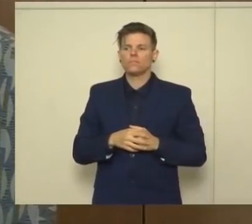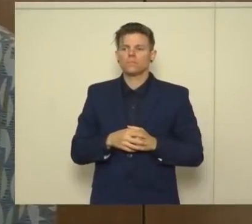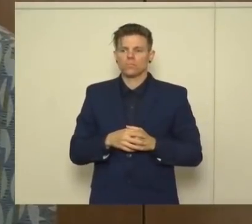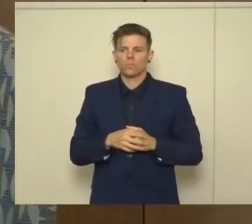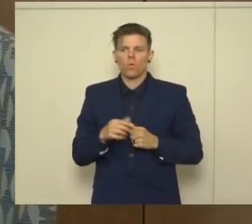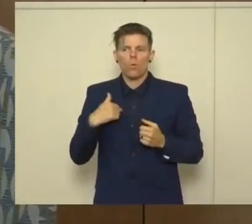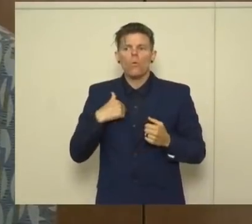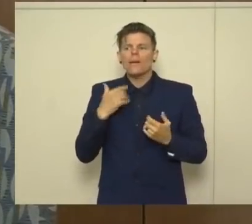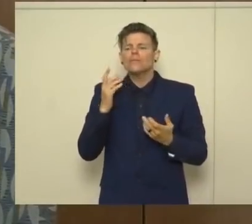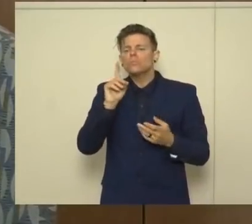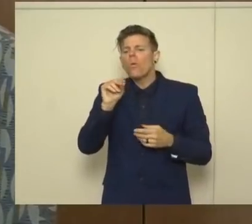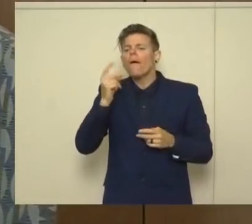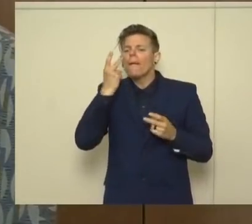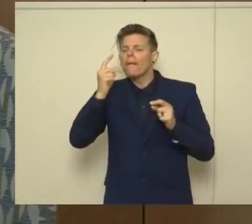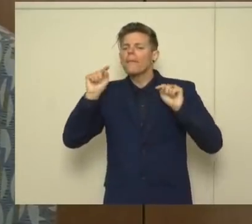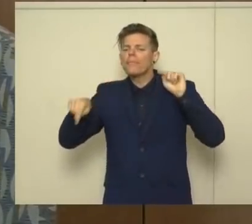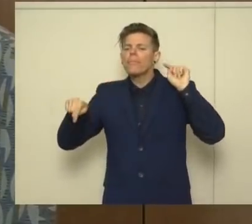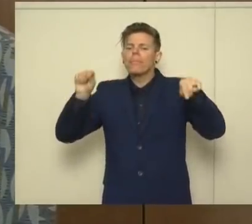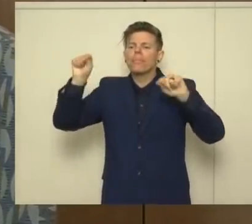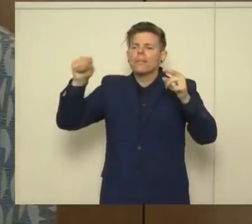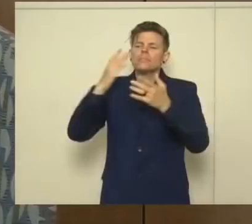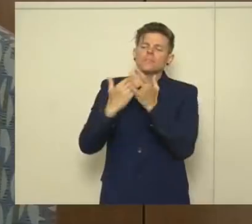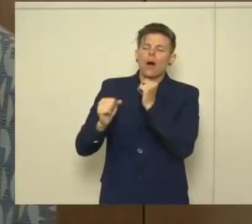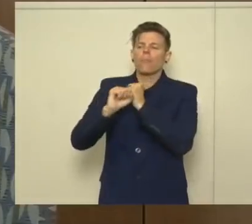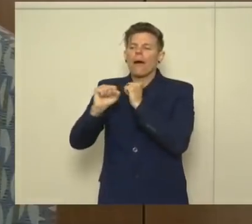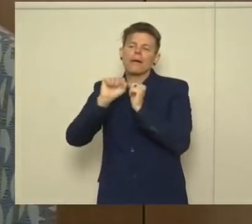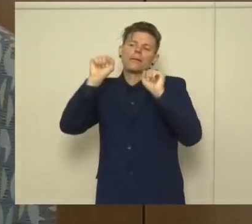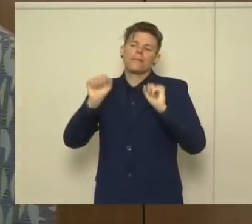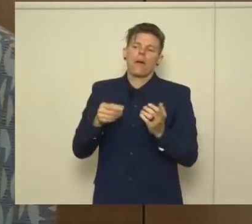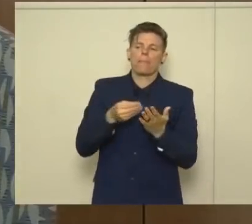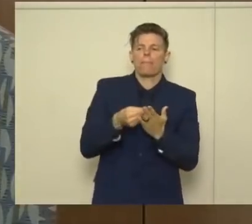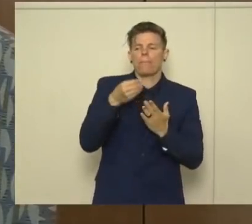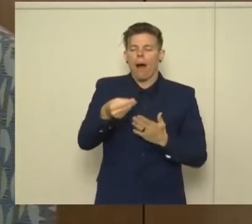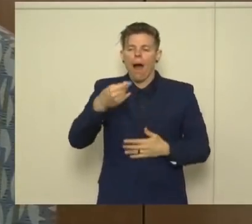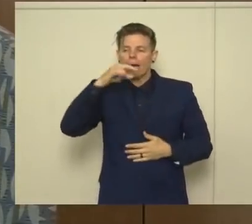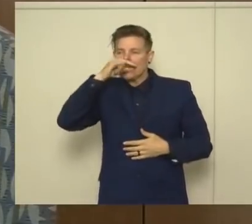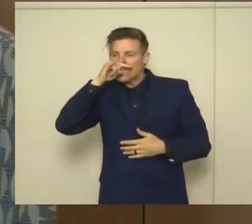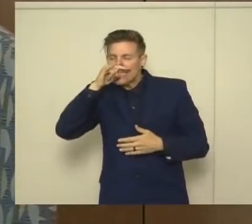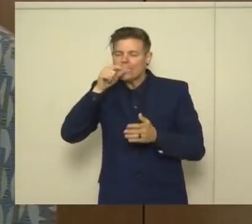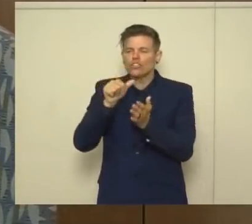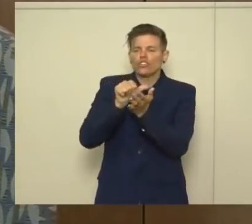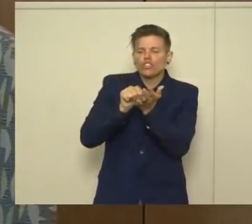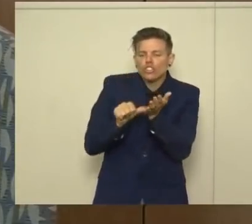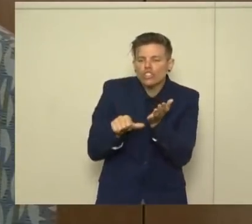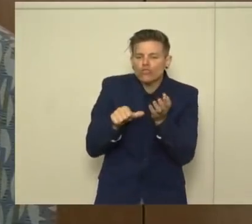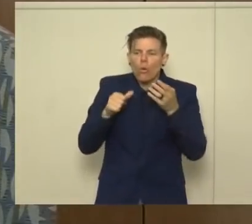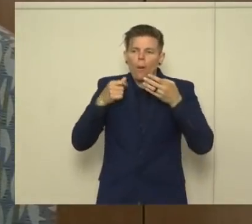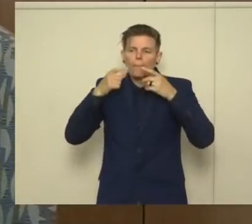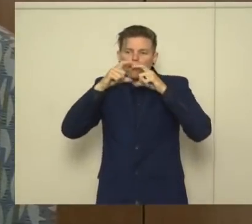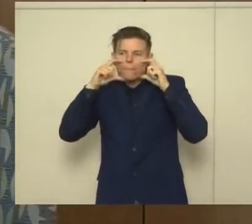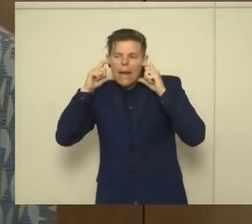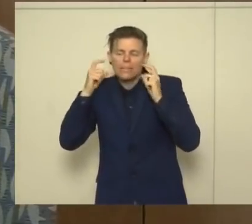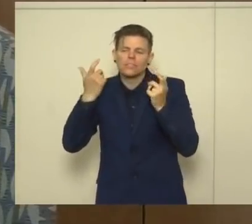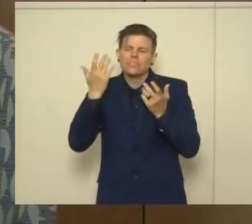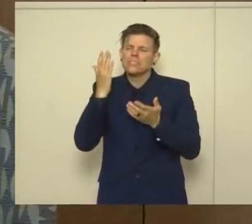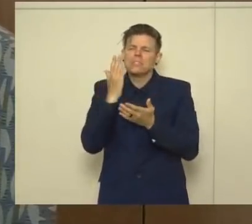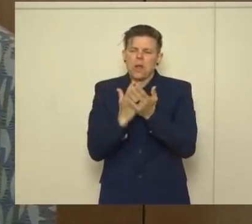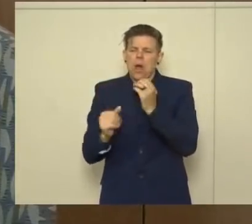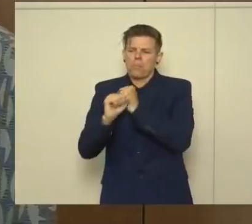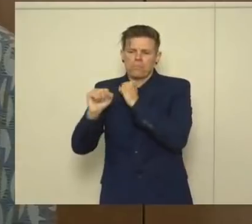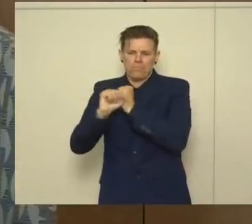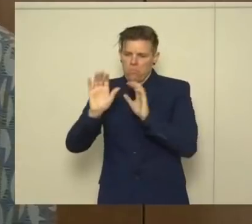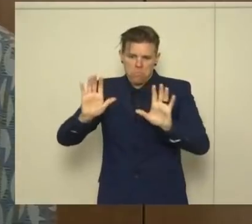you can buy a pack of disposable masks for school-age students and children. We feel confident that